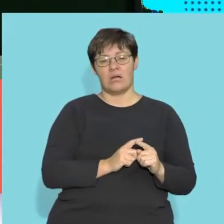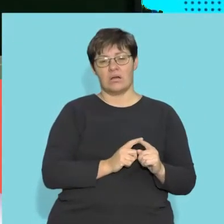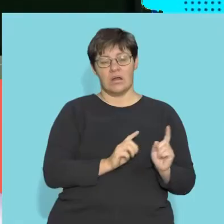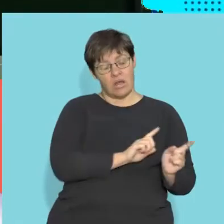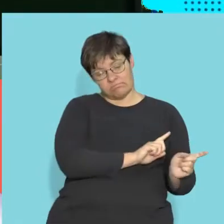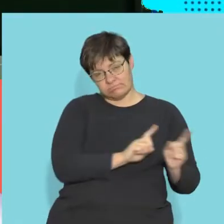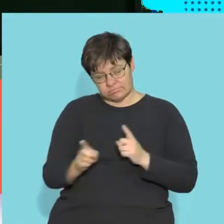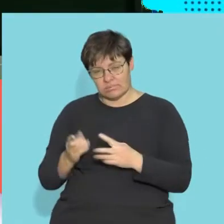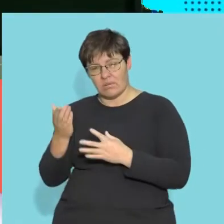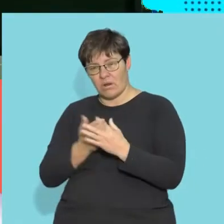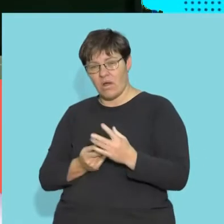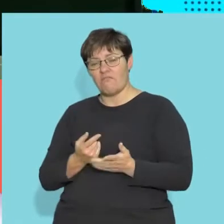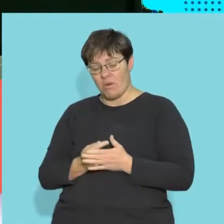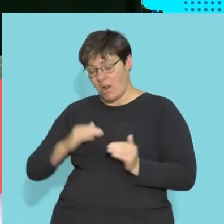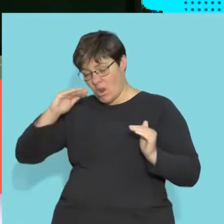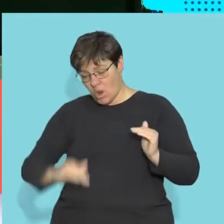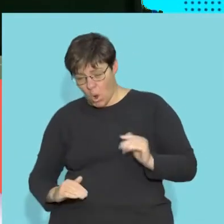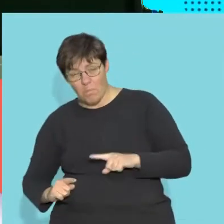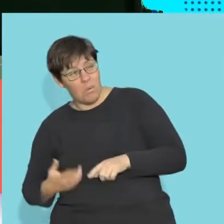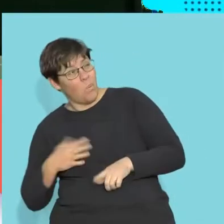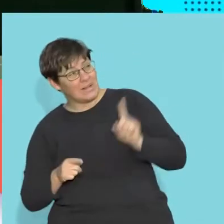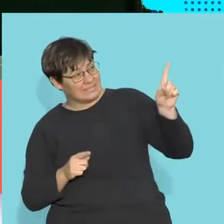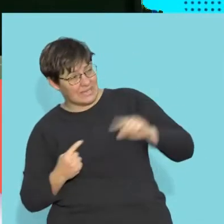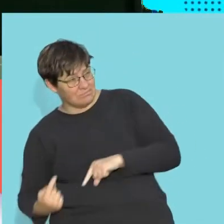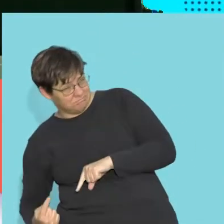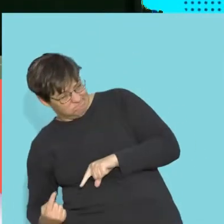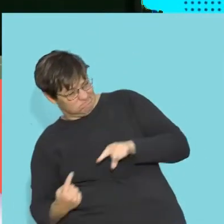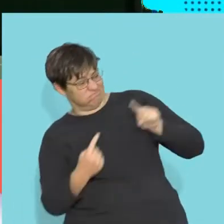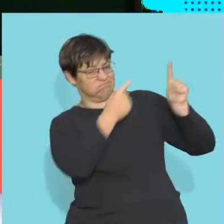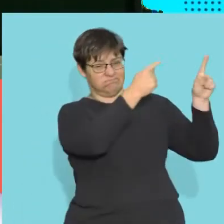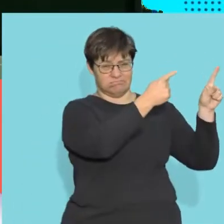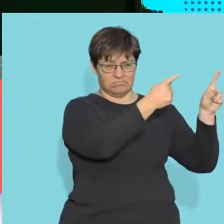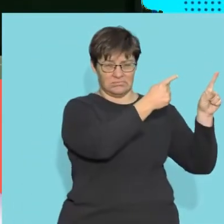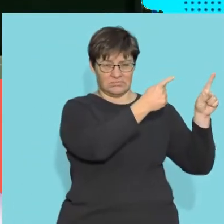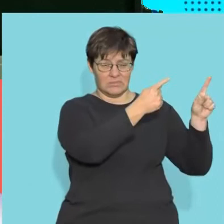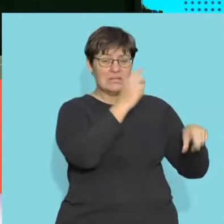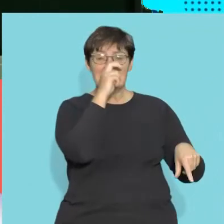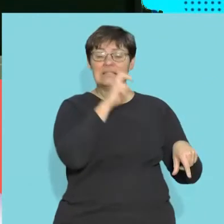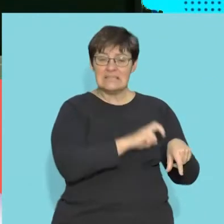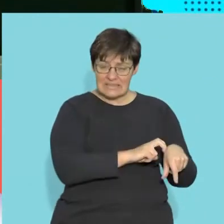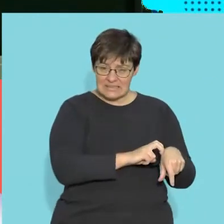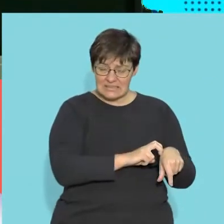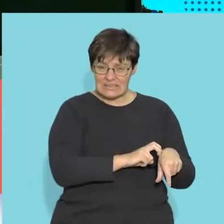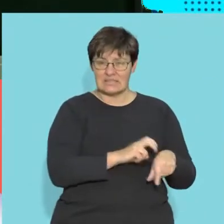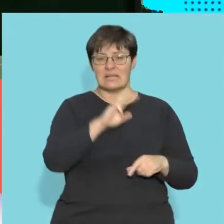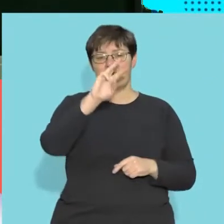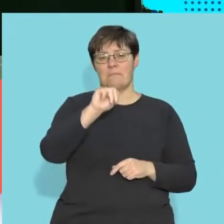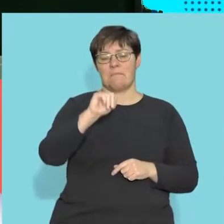barrier, where I'm going to go across from a low concentration to a high concentration. What am I going to have a lot of